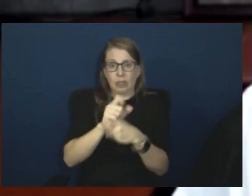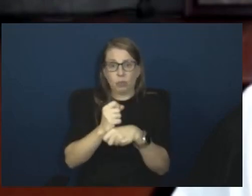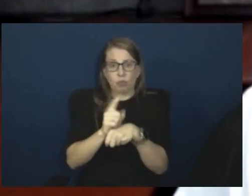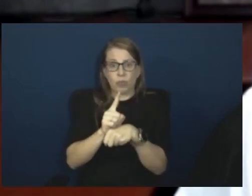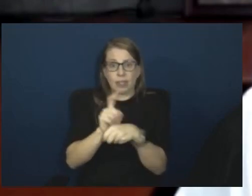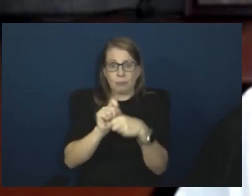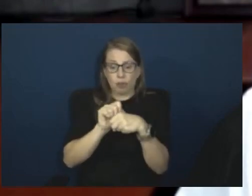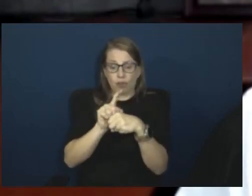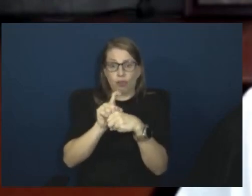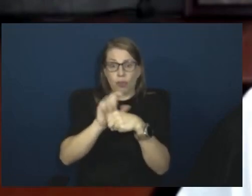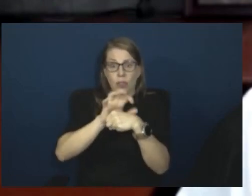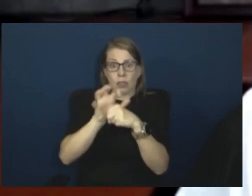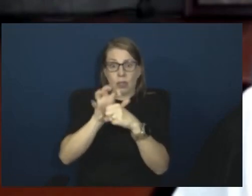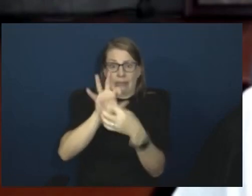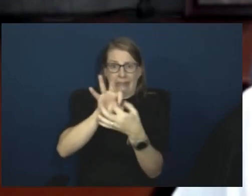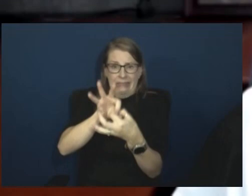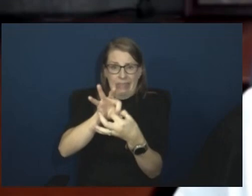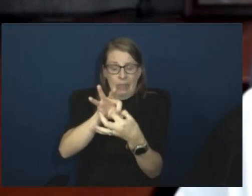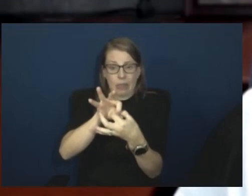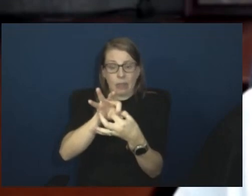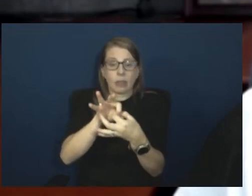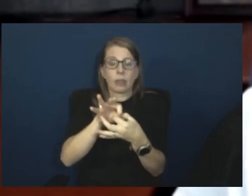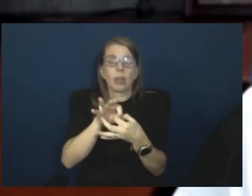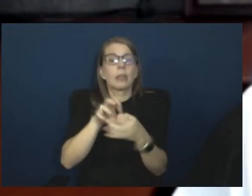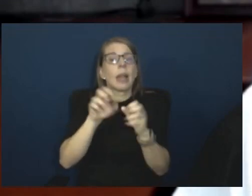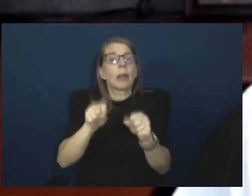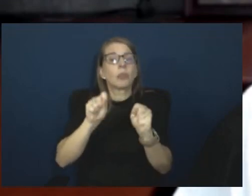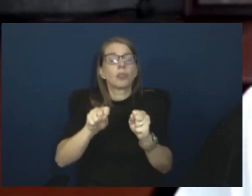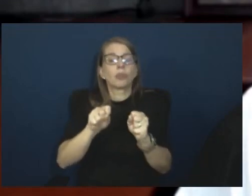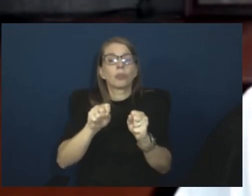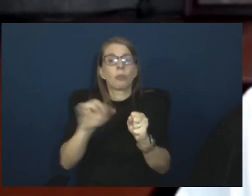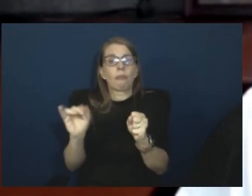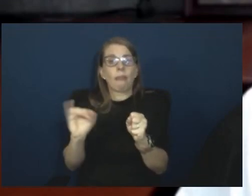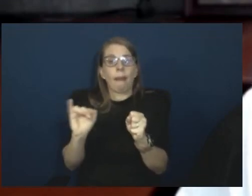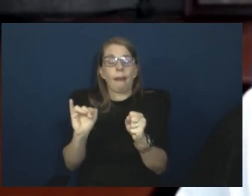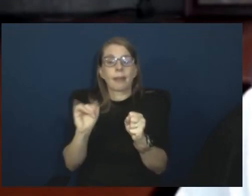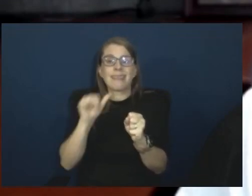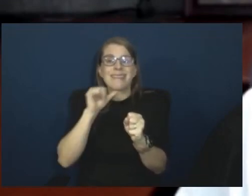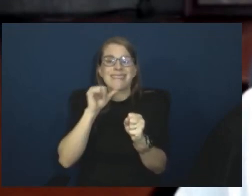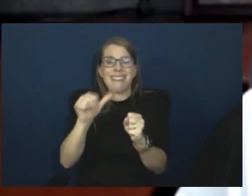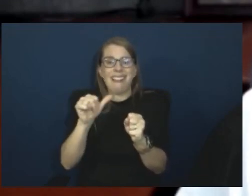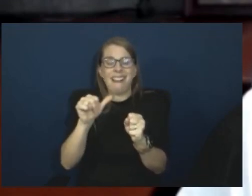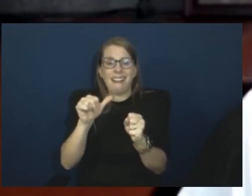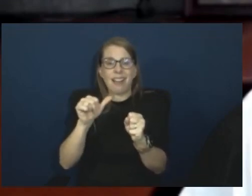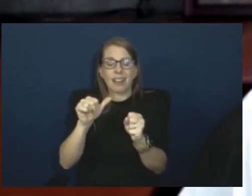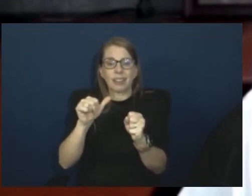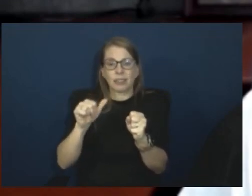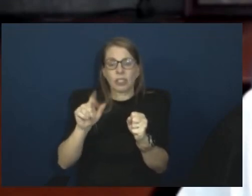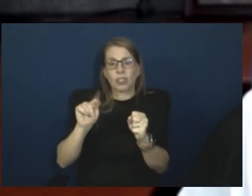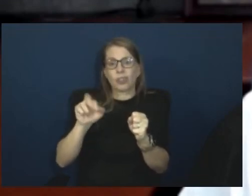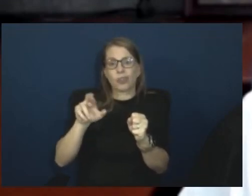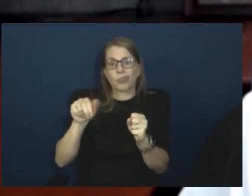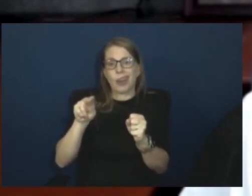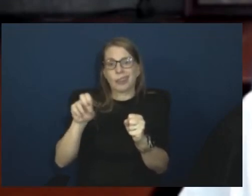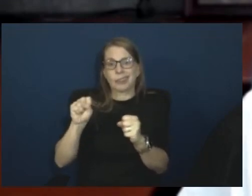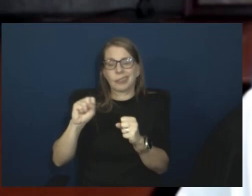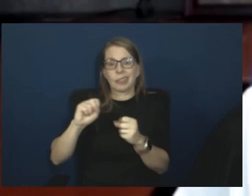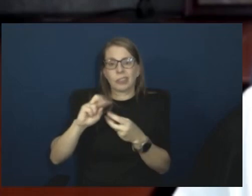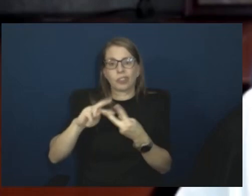domain, they are able to infect non-transgenic wild type